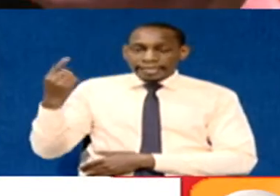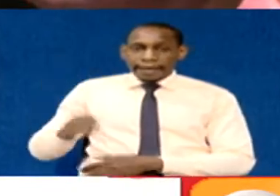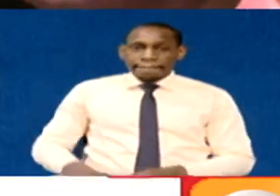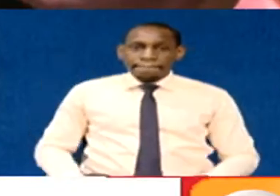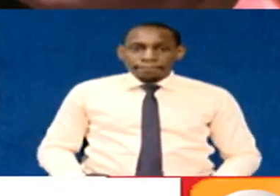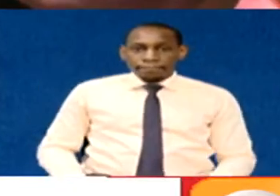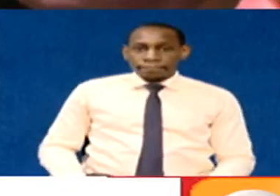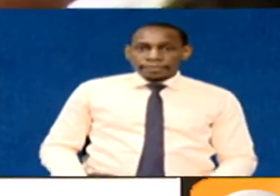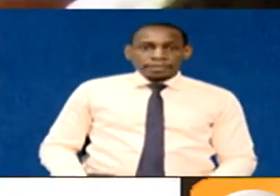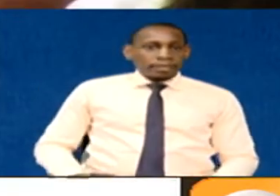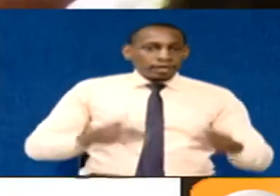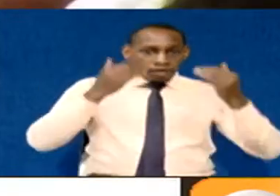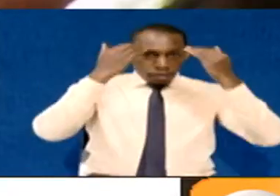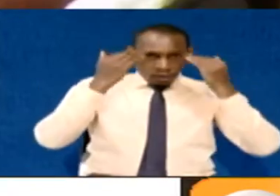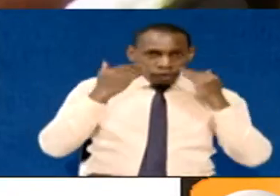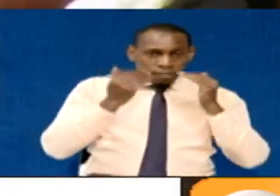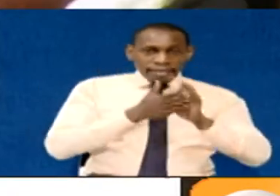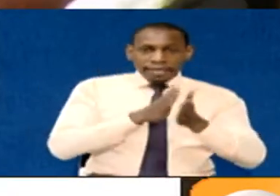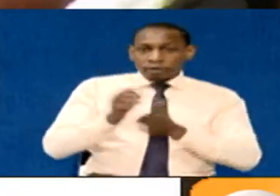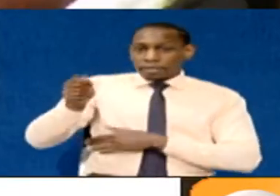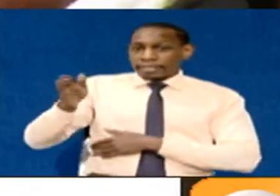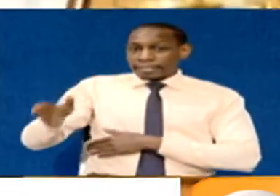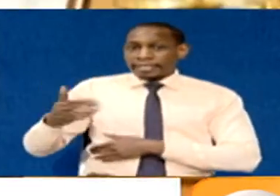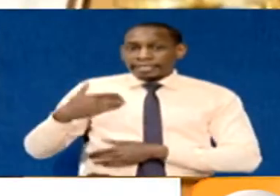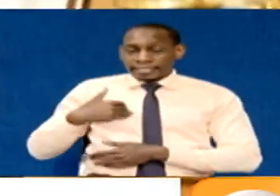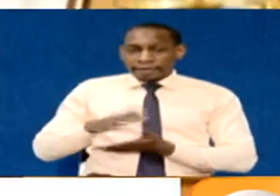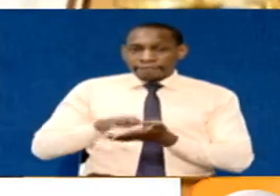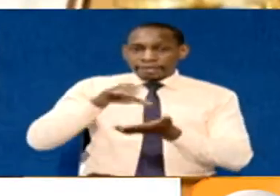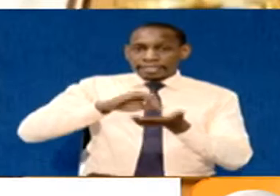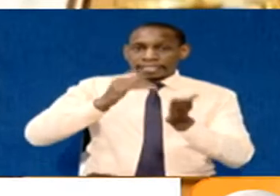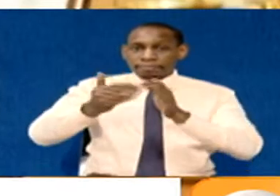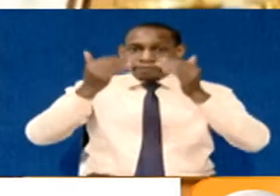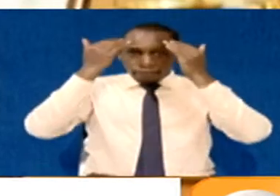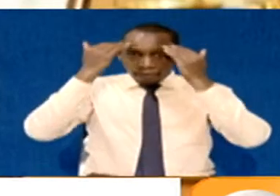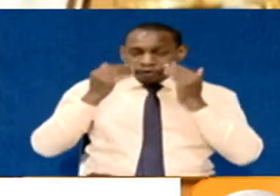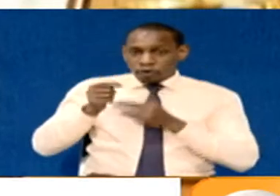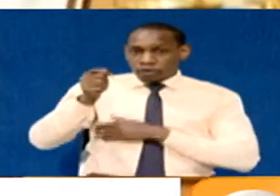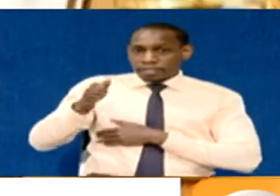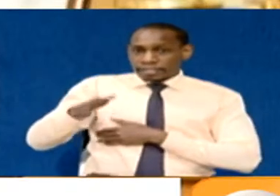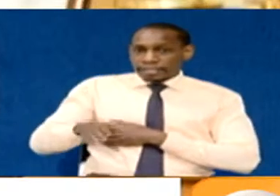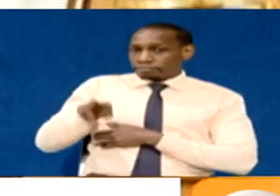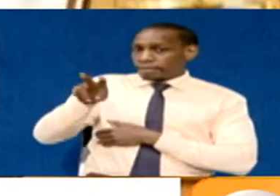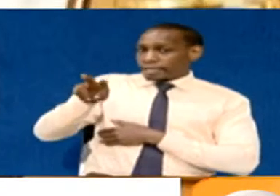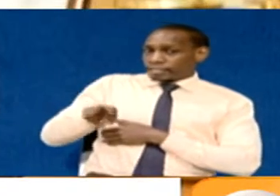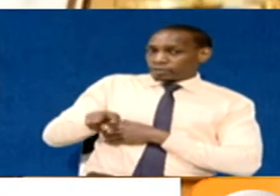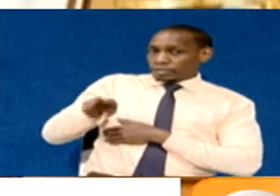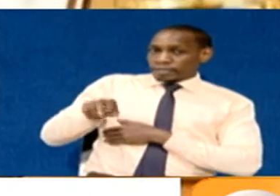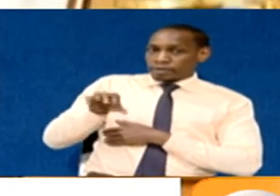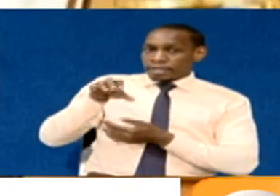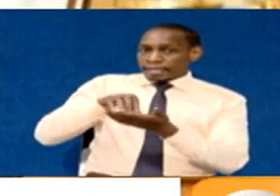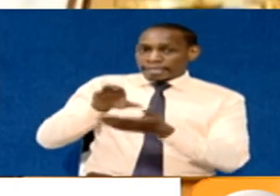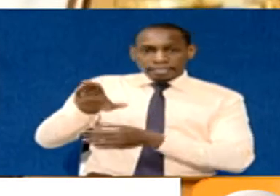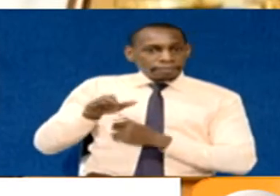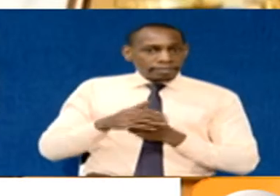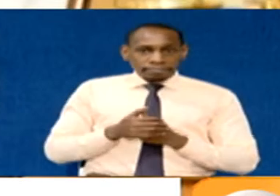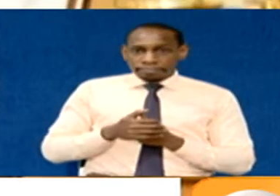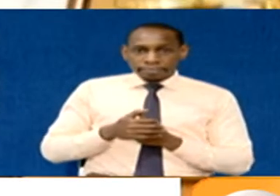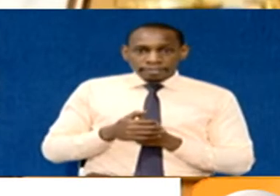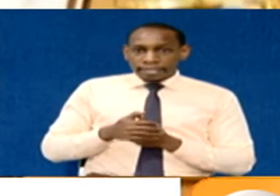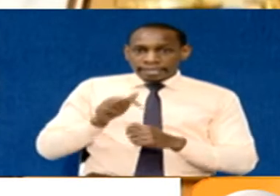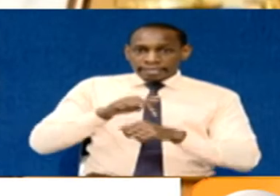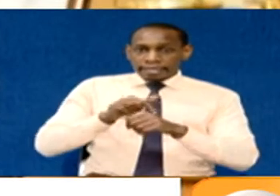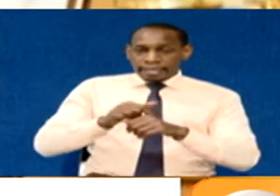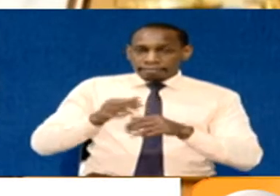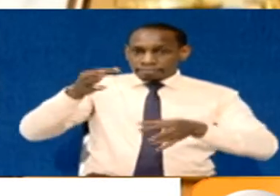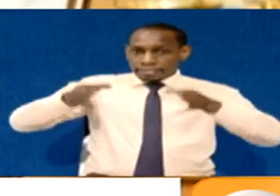We will not have a judiciary. The judges will be there. Kesi yakikuja kotini, judge anaangalia anasema, hii kesi nikikata